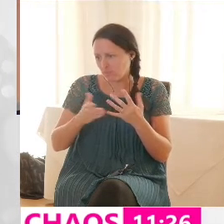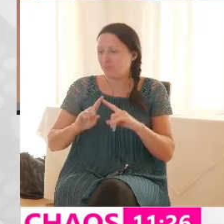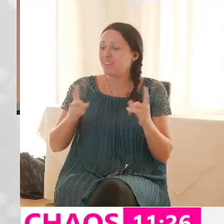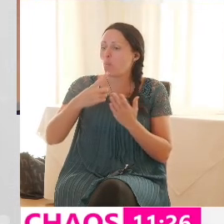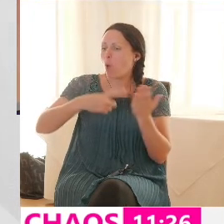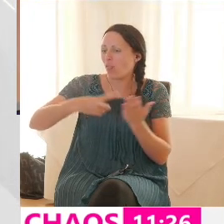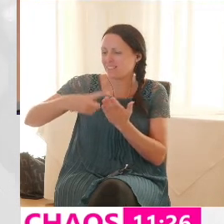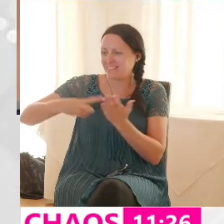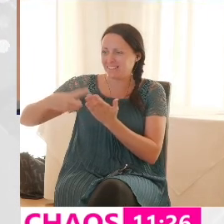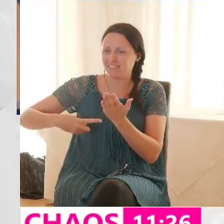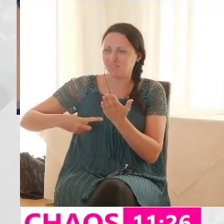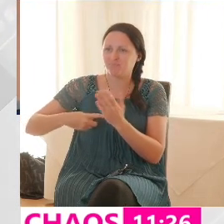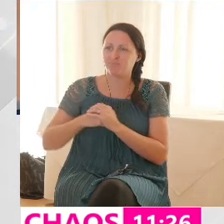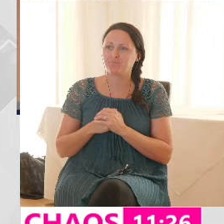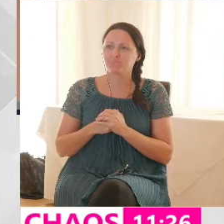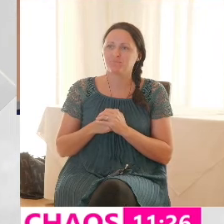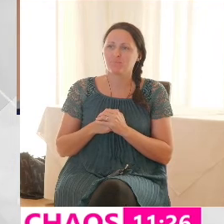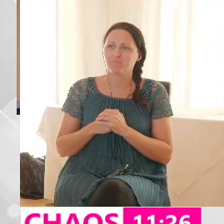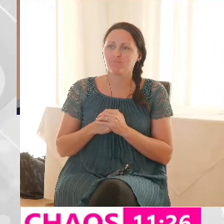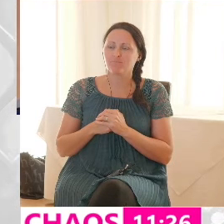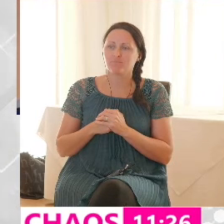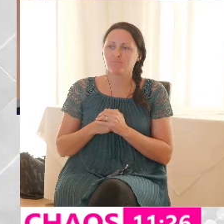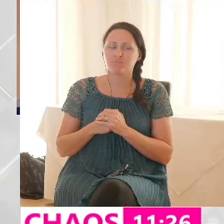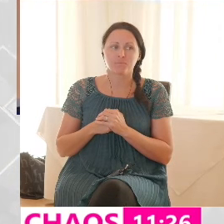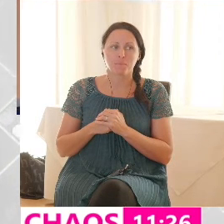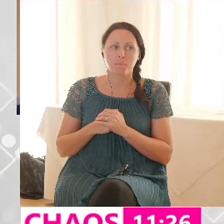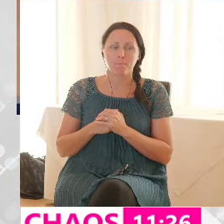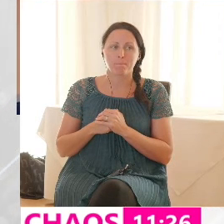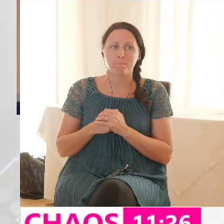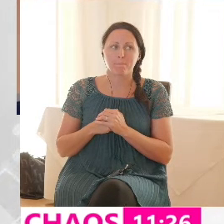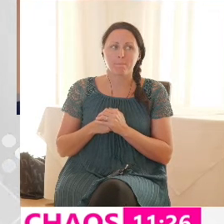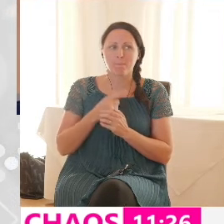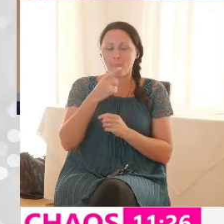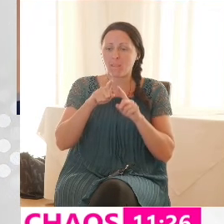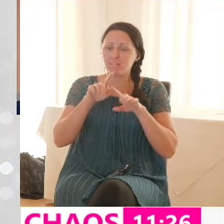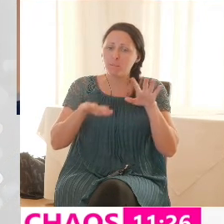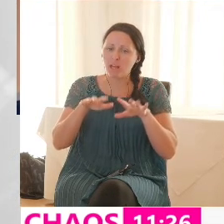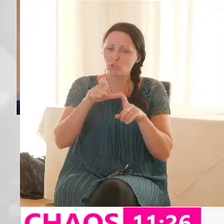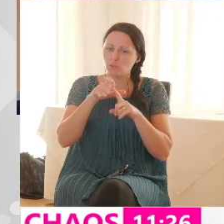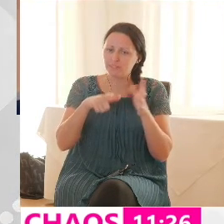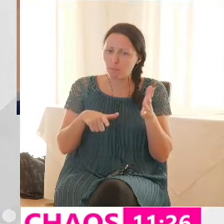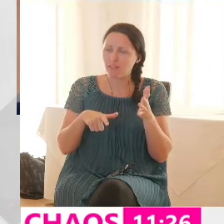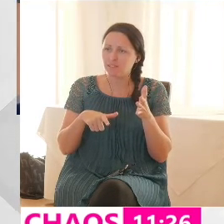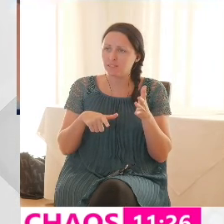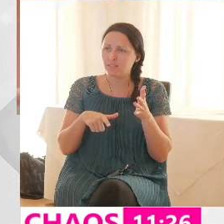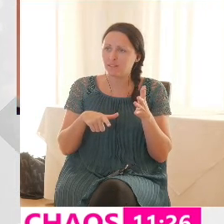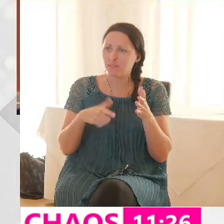Same thing here. I'm not going to repeat what I told in the disability, but I tried to show